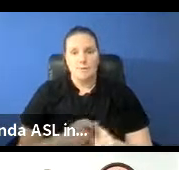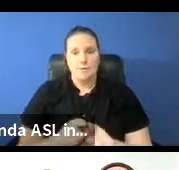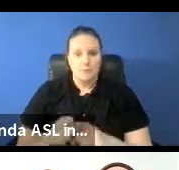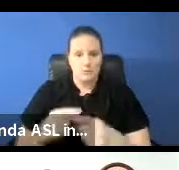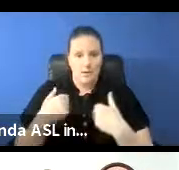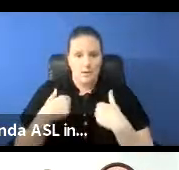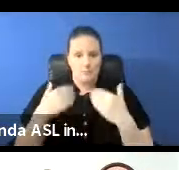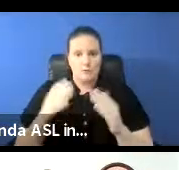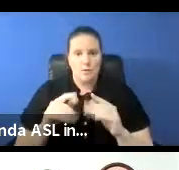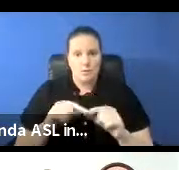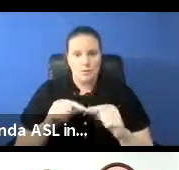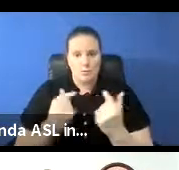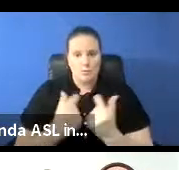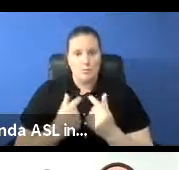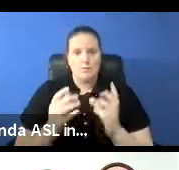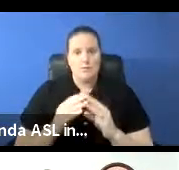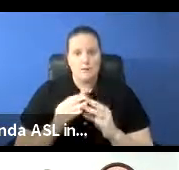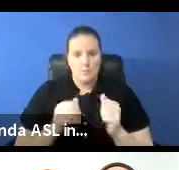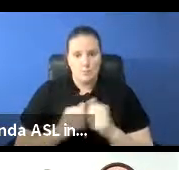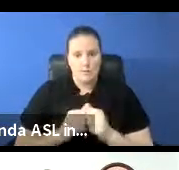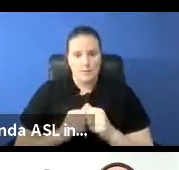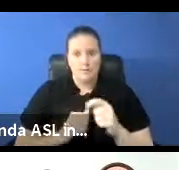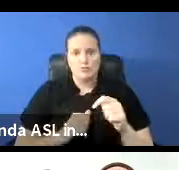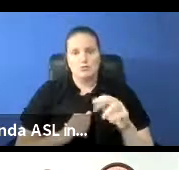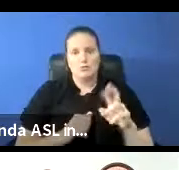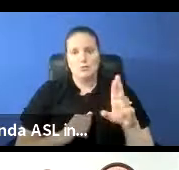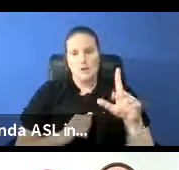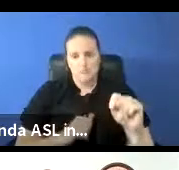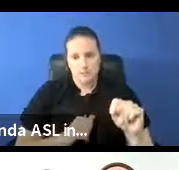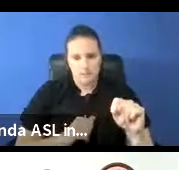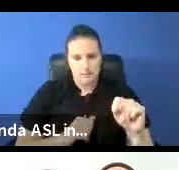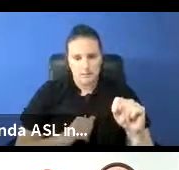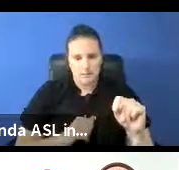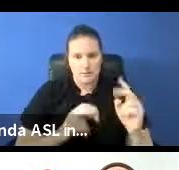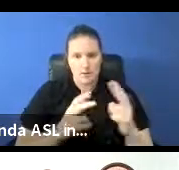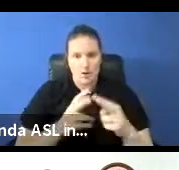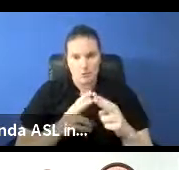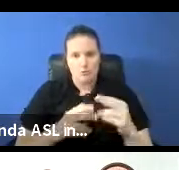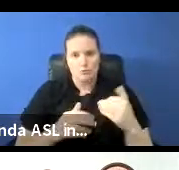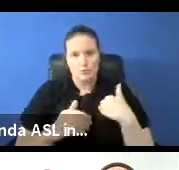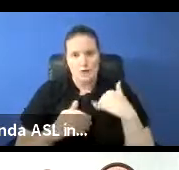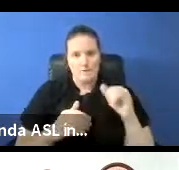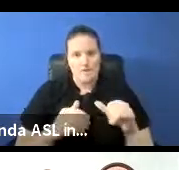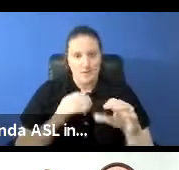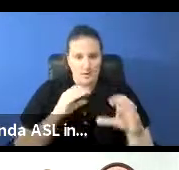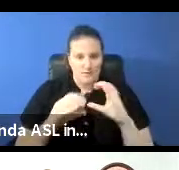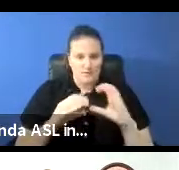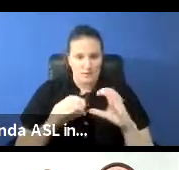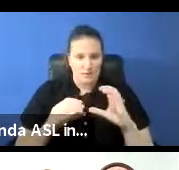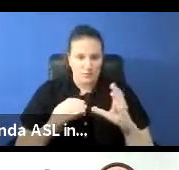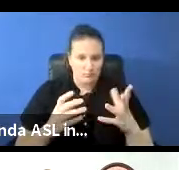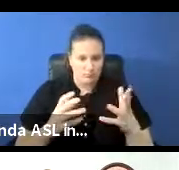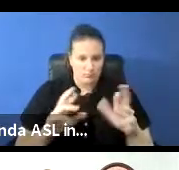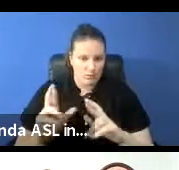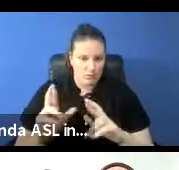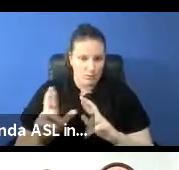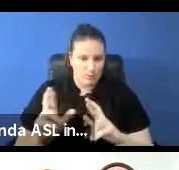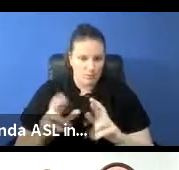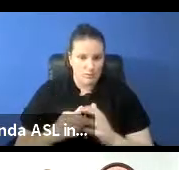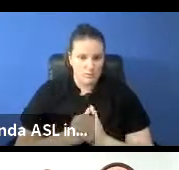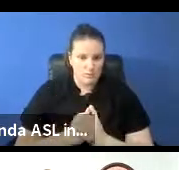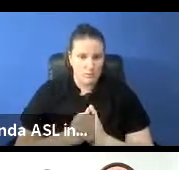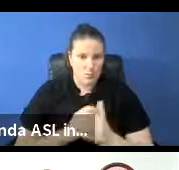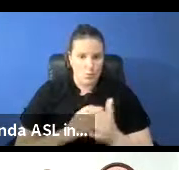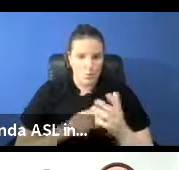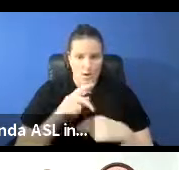meetings with our transit partners to have that conversation keyed up as to what type